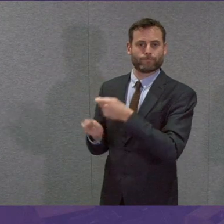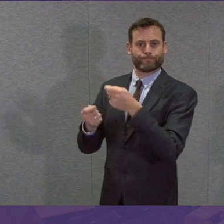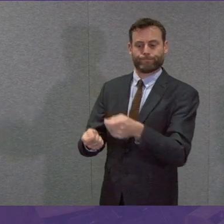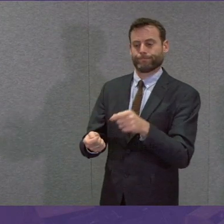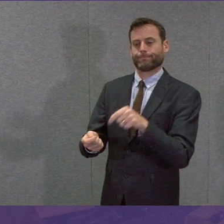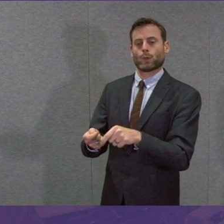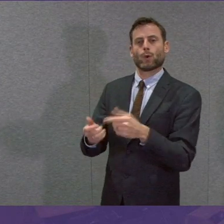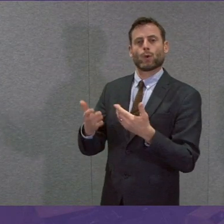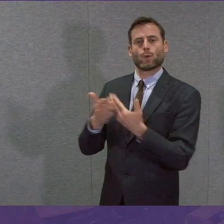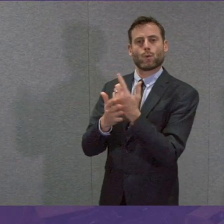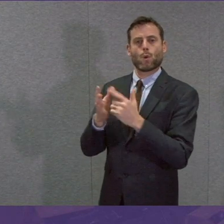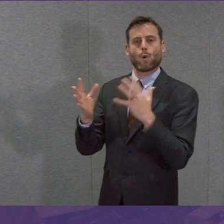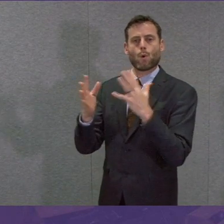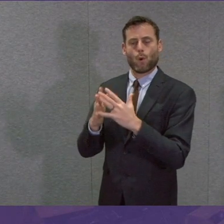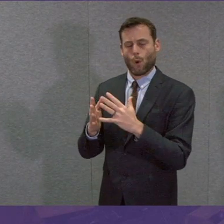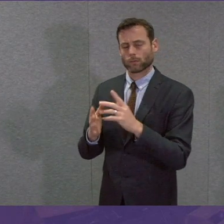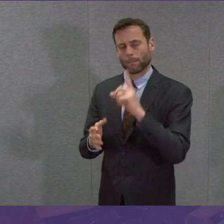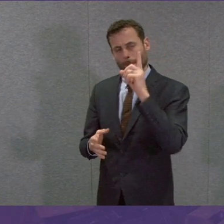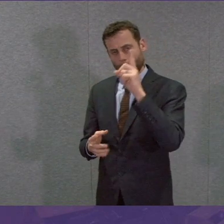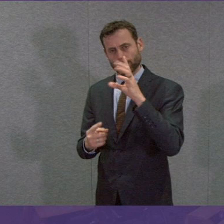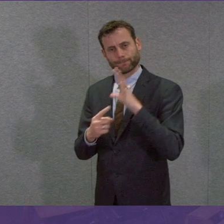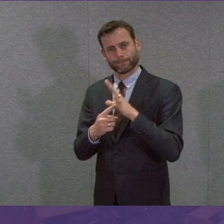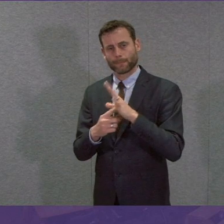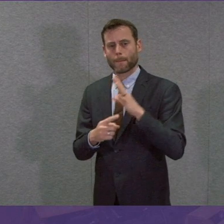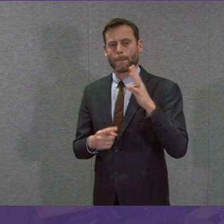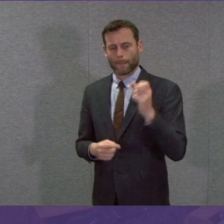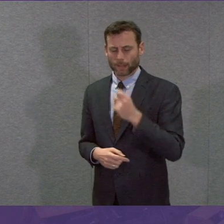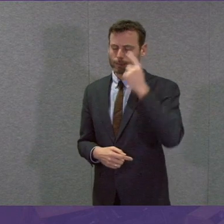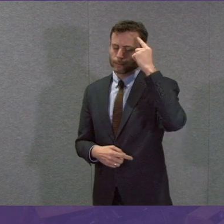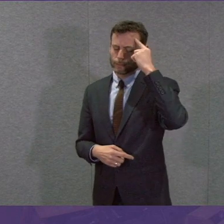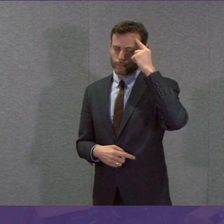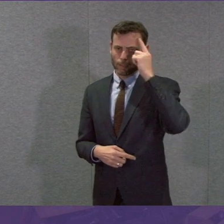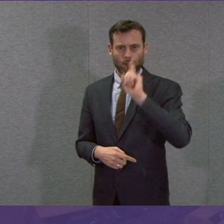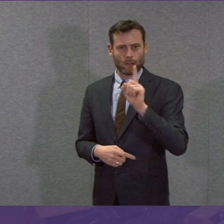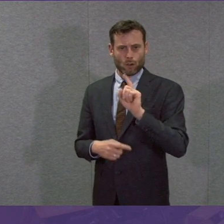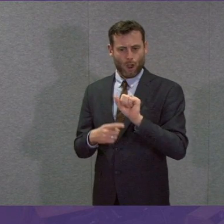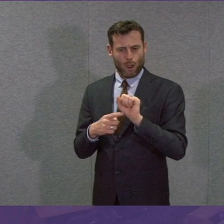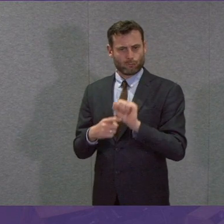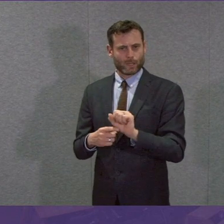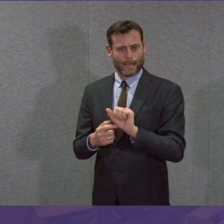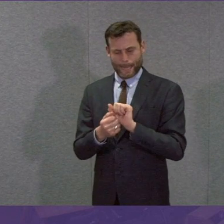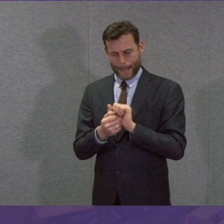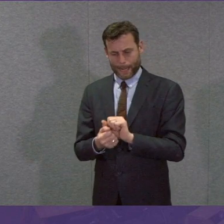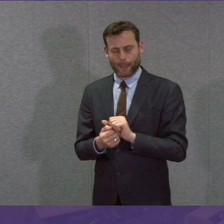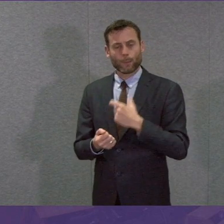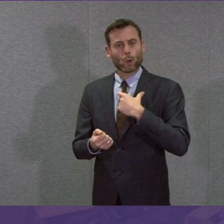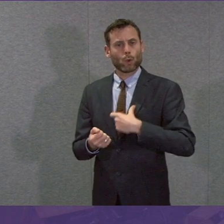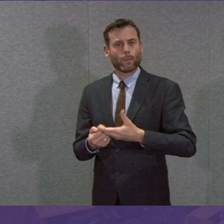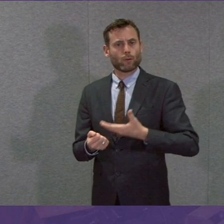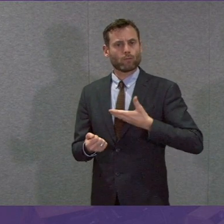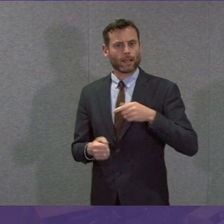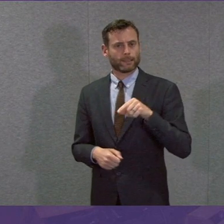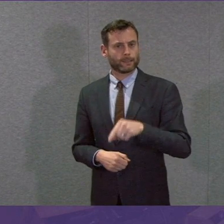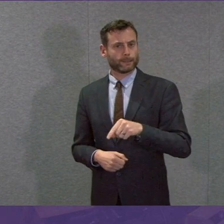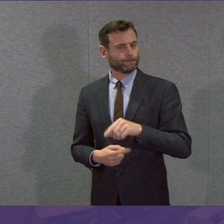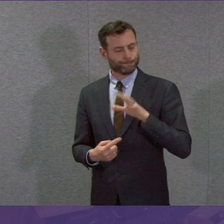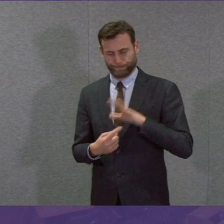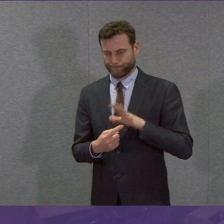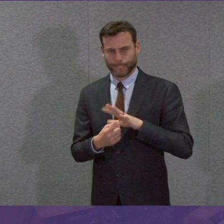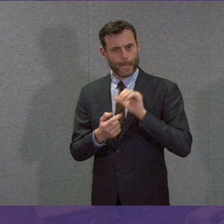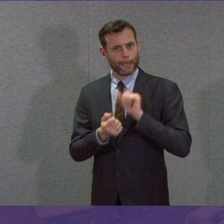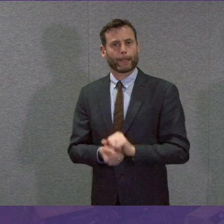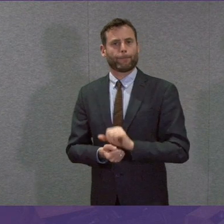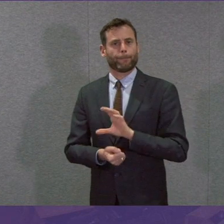always be vigilant of protecting human rights, and that should remain a principal position.